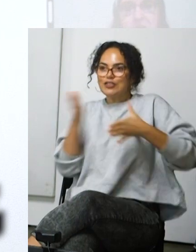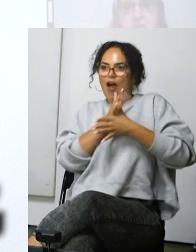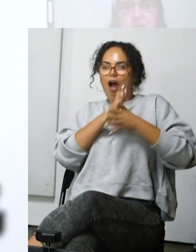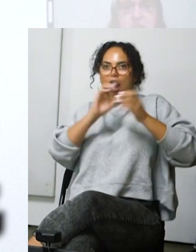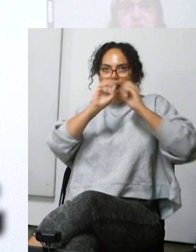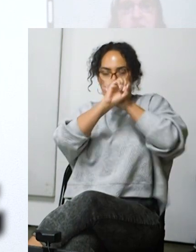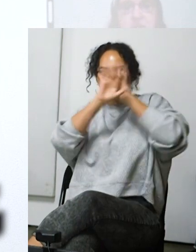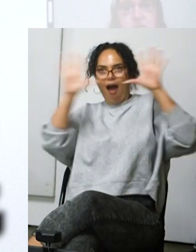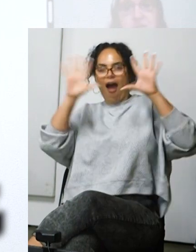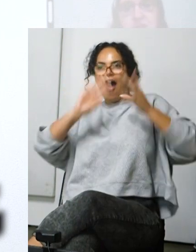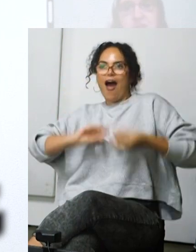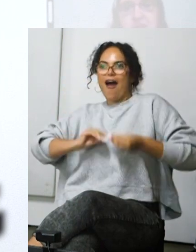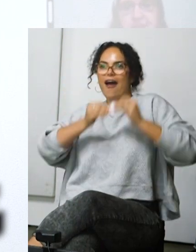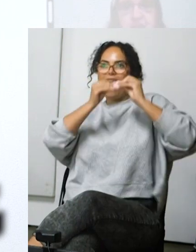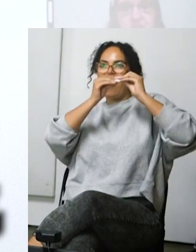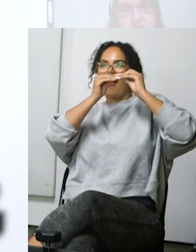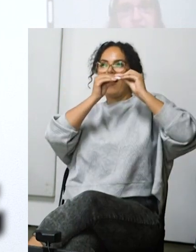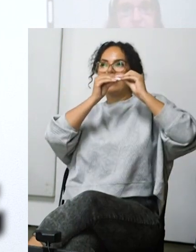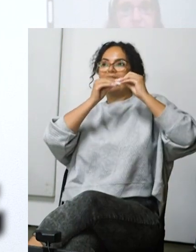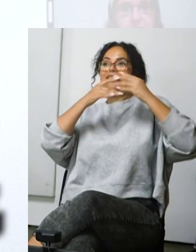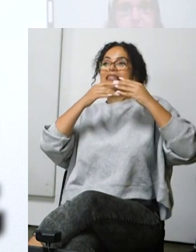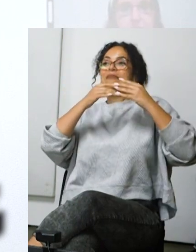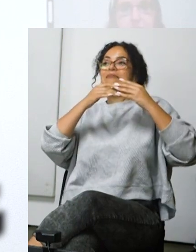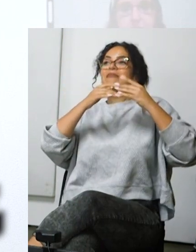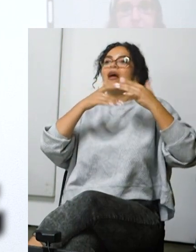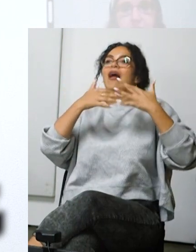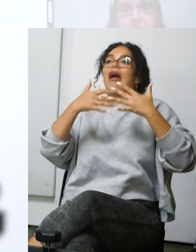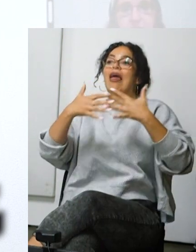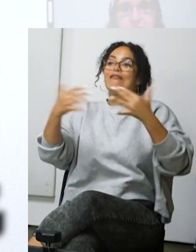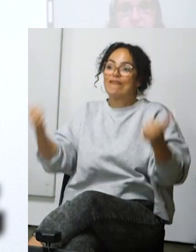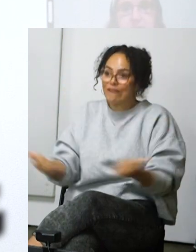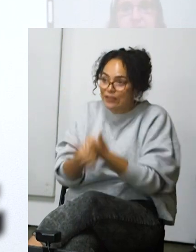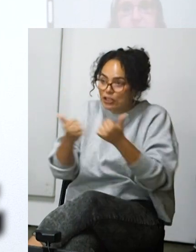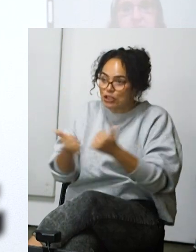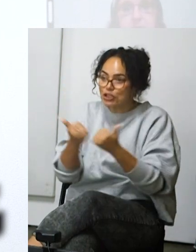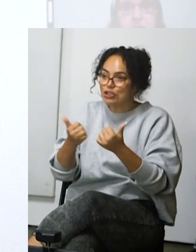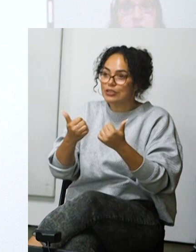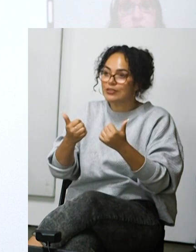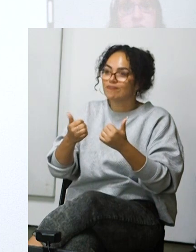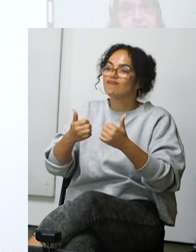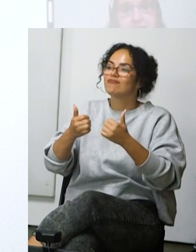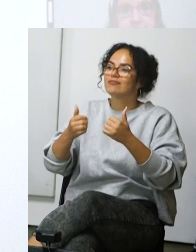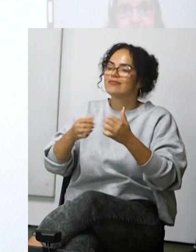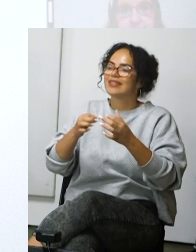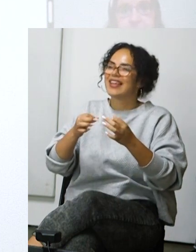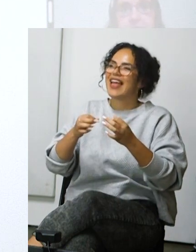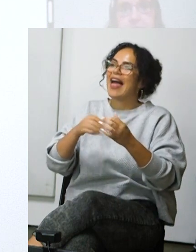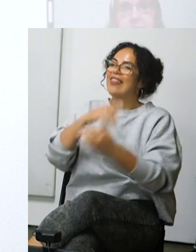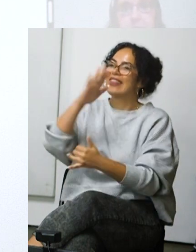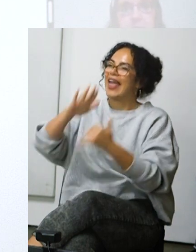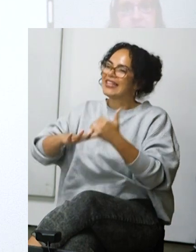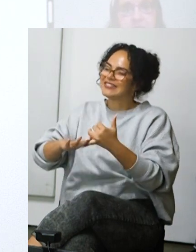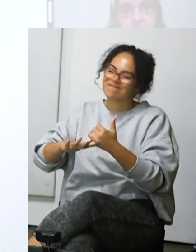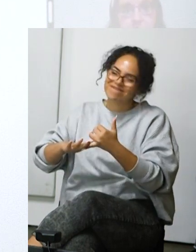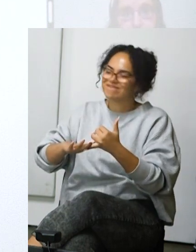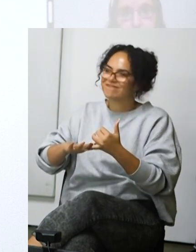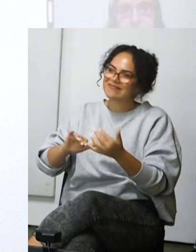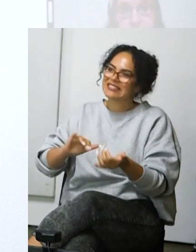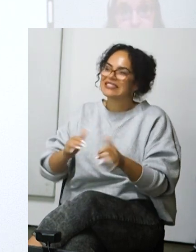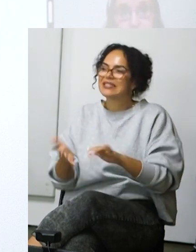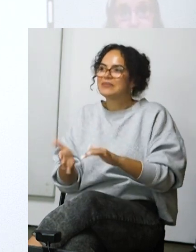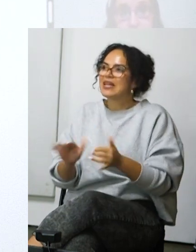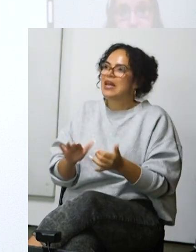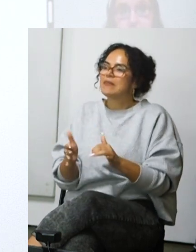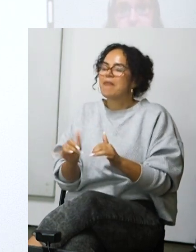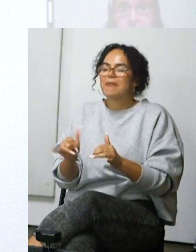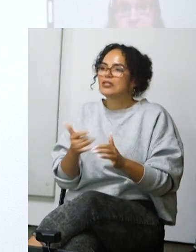needs of the neurodivergent user are secondary to that. And the result is something that might look really sleek, but it's uncomfortable